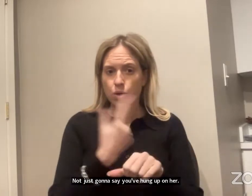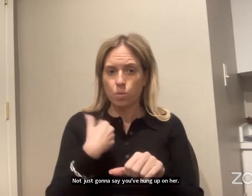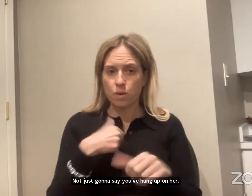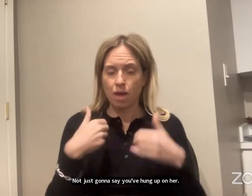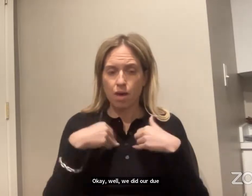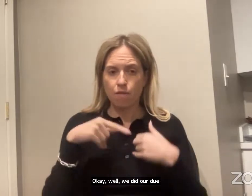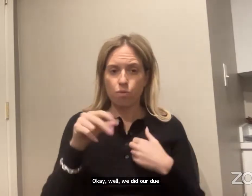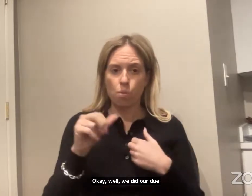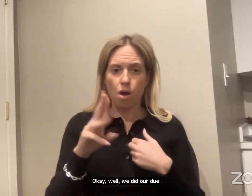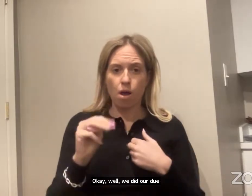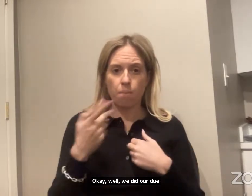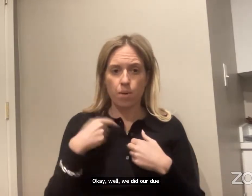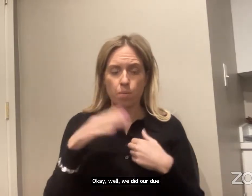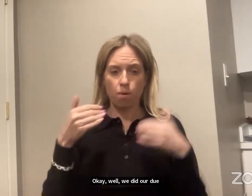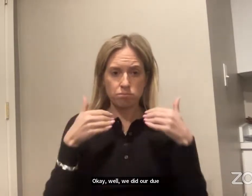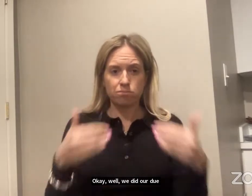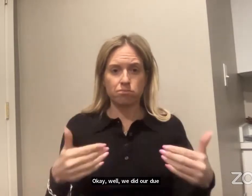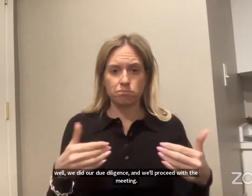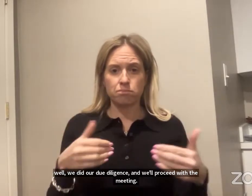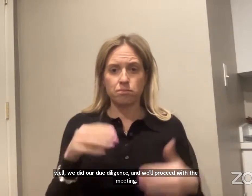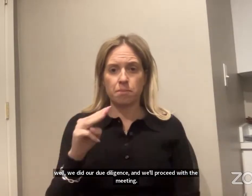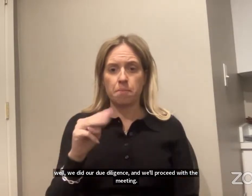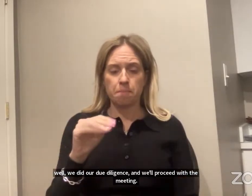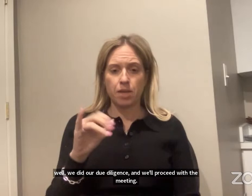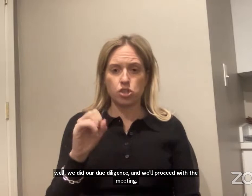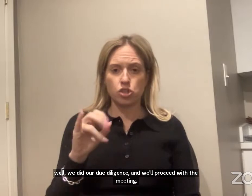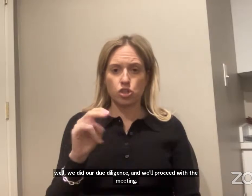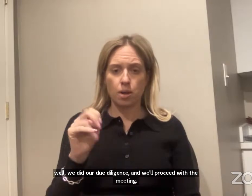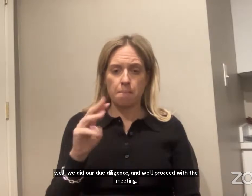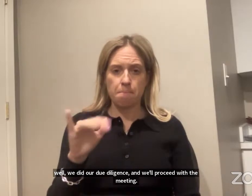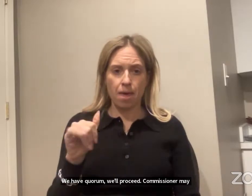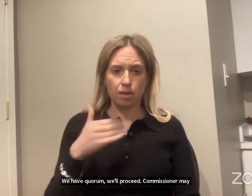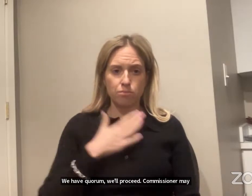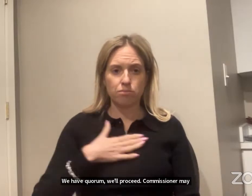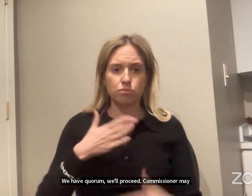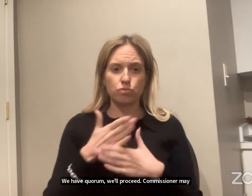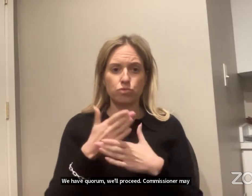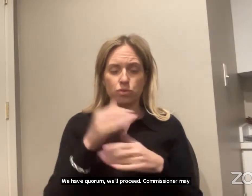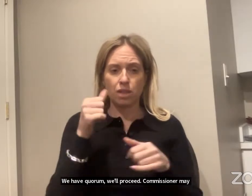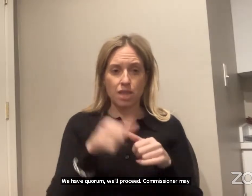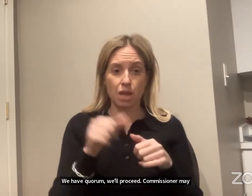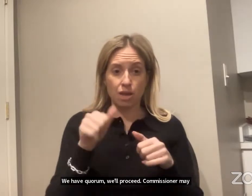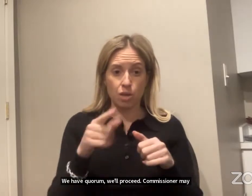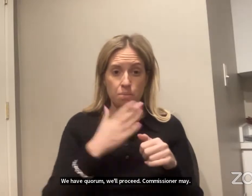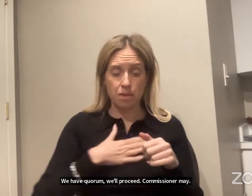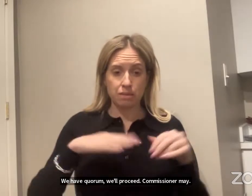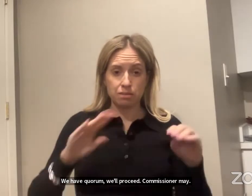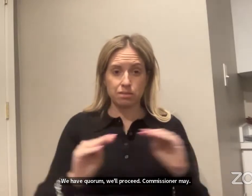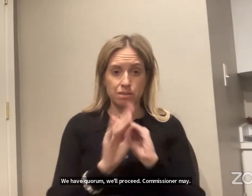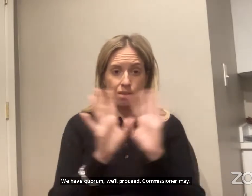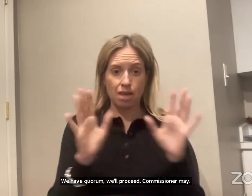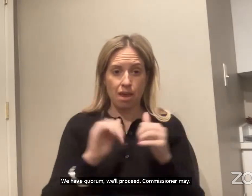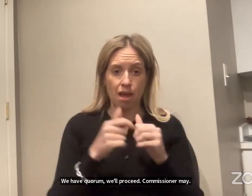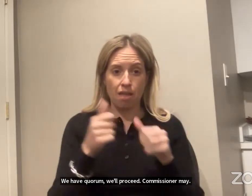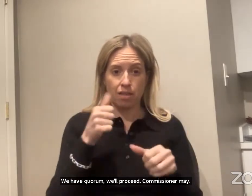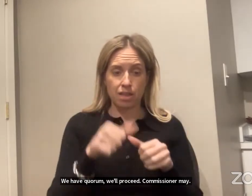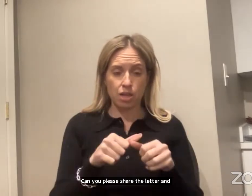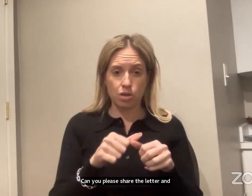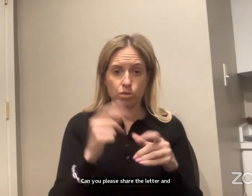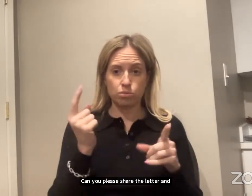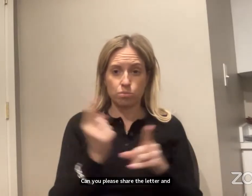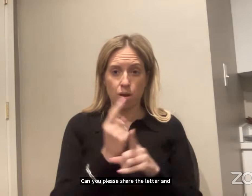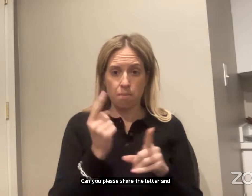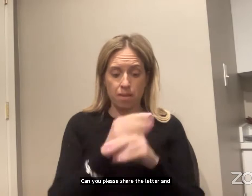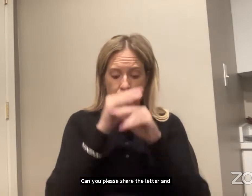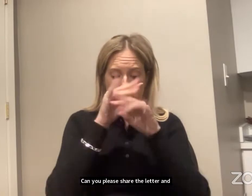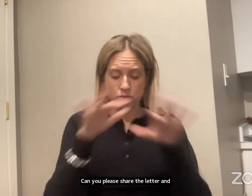we'll proceed. Commissioner May, can you please share the letter? And can you please clarify how this letter was properly dispersed to the public